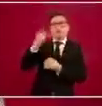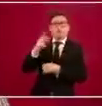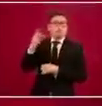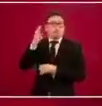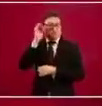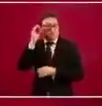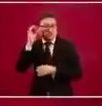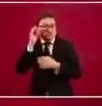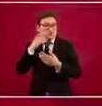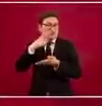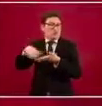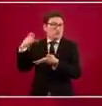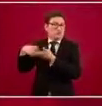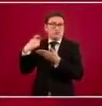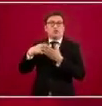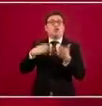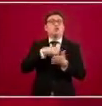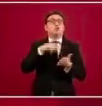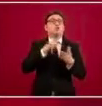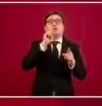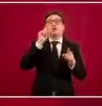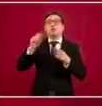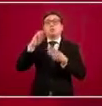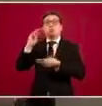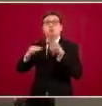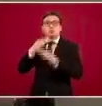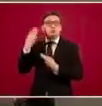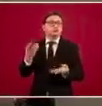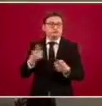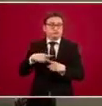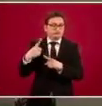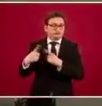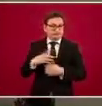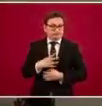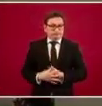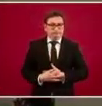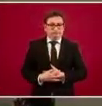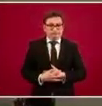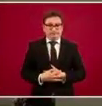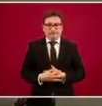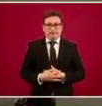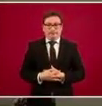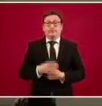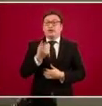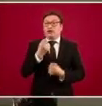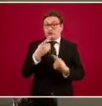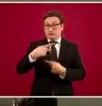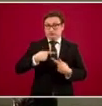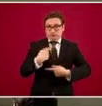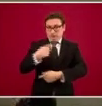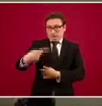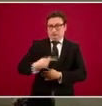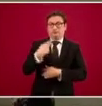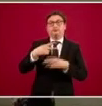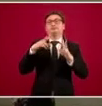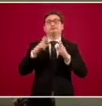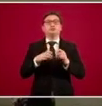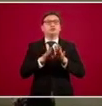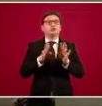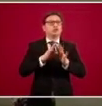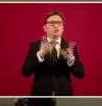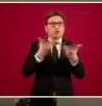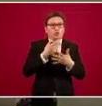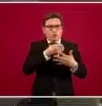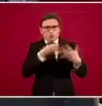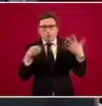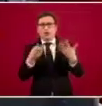different. So in February, China bought it in Mexico, and now Mexico buys it in China. So that's how commerce works. Now, talking about